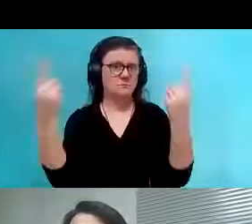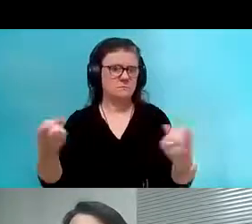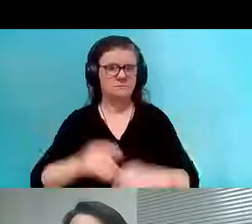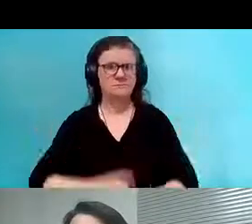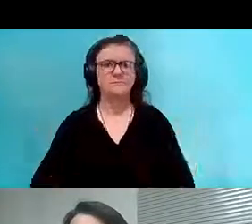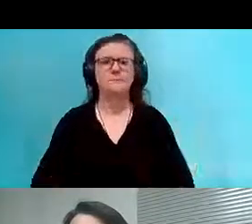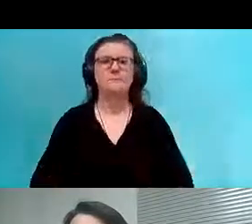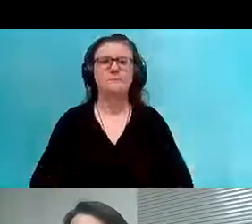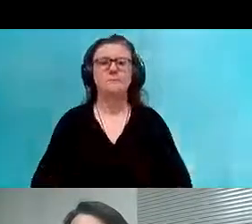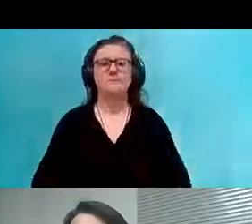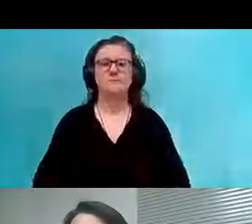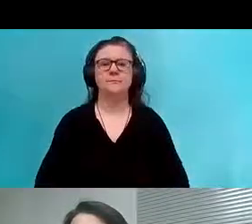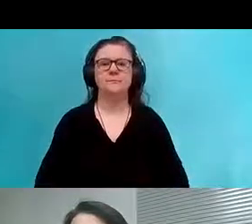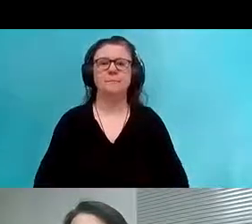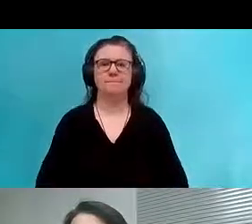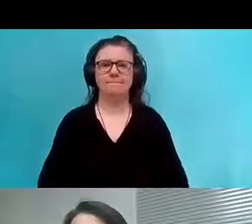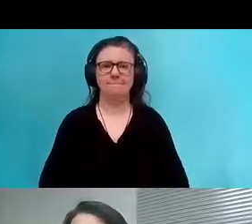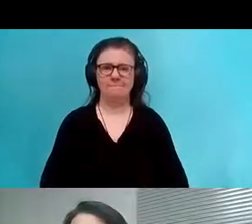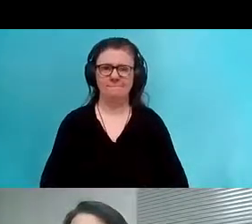please.